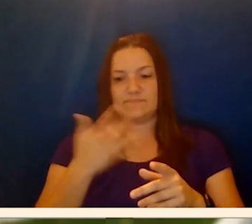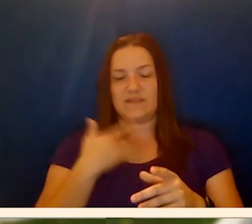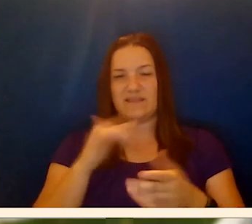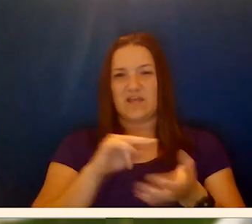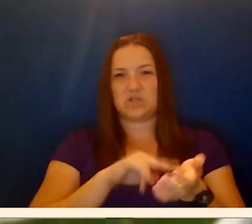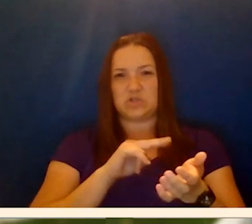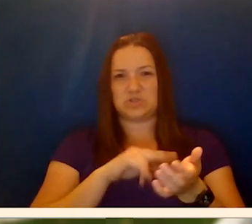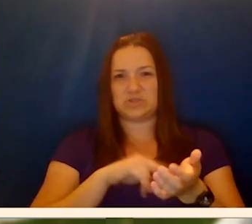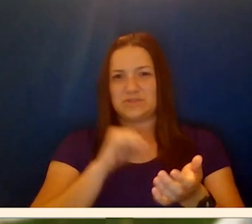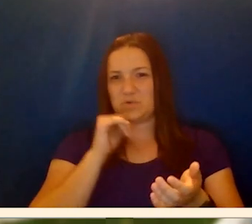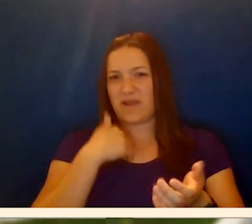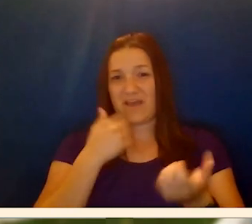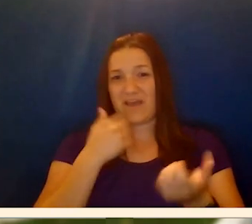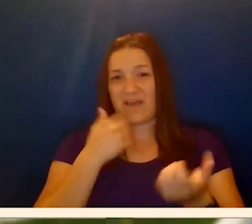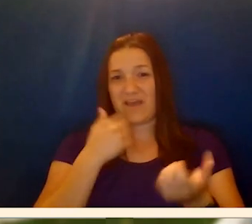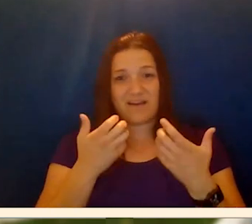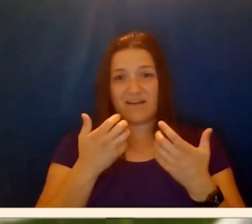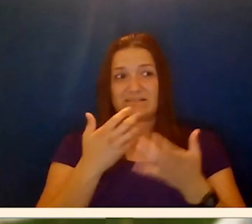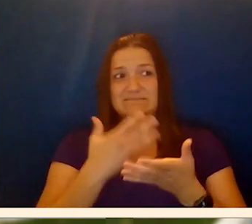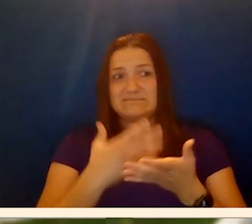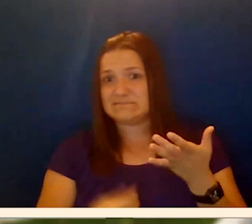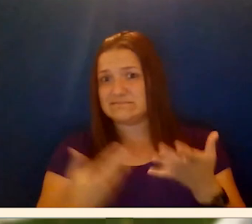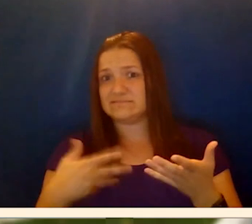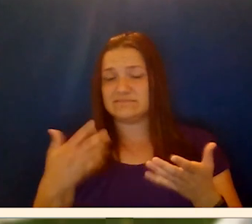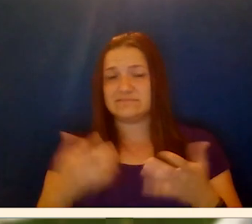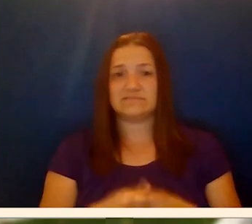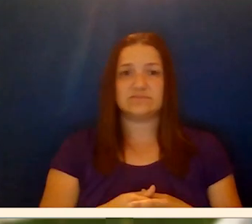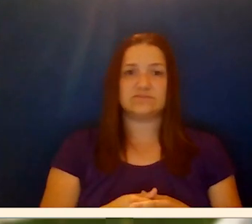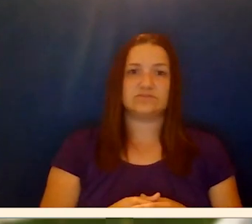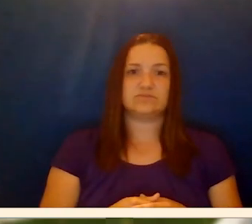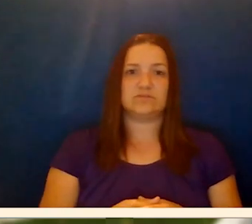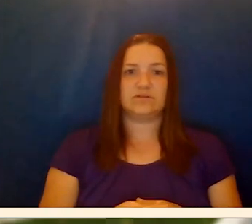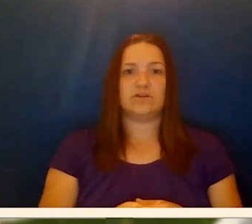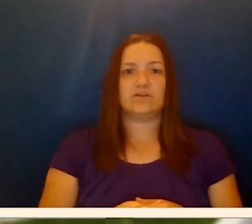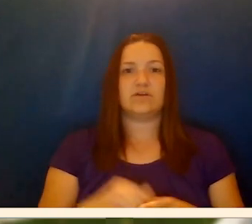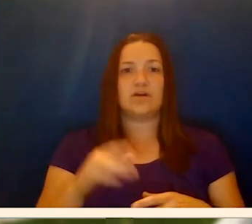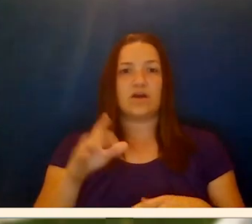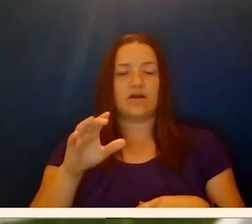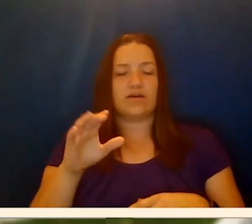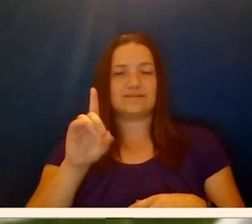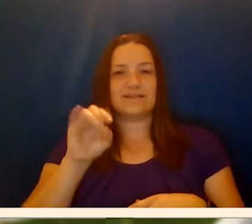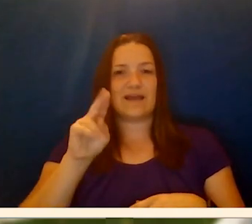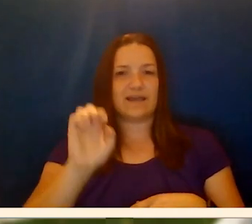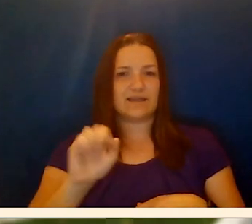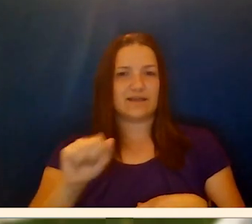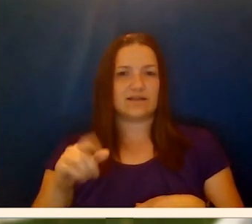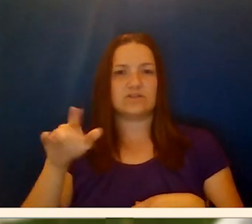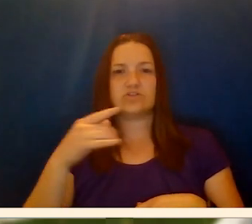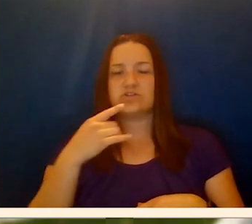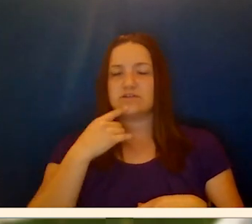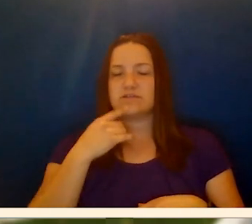across the entire organization. I just confirmed with Diane Cox, our Vice President of HR, that we